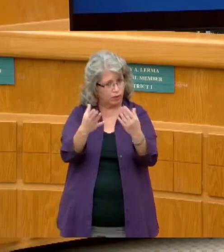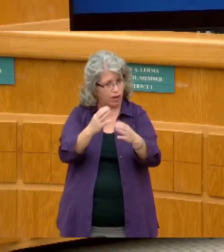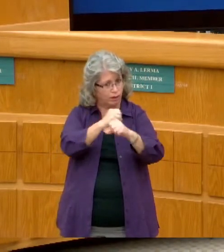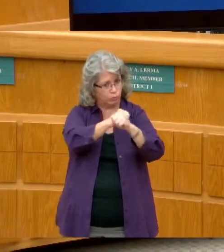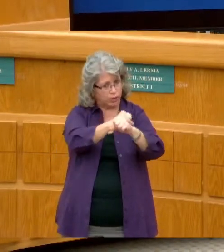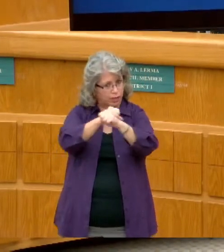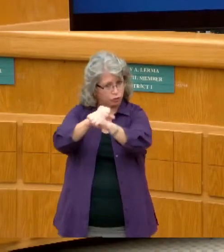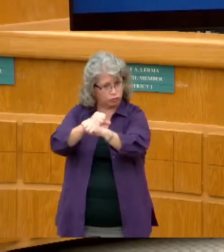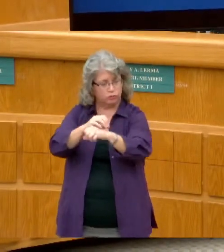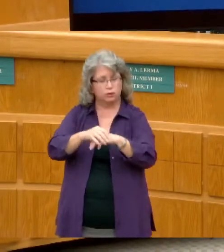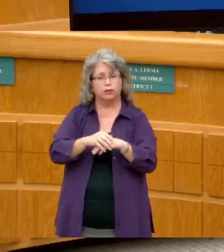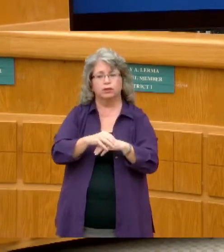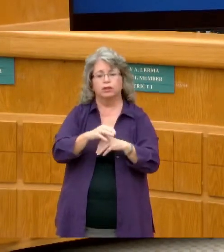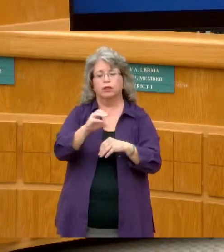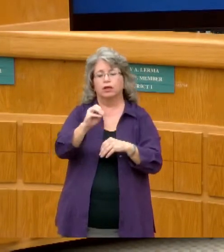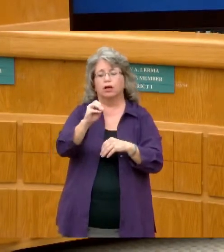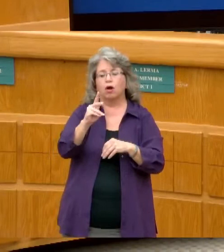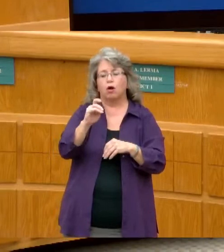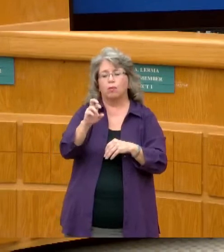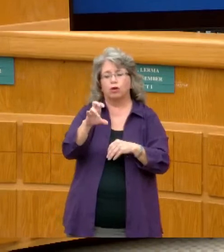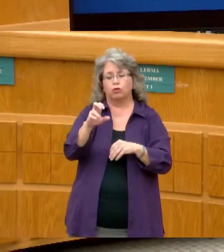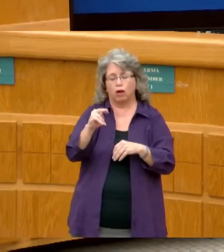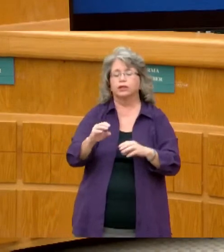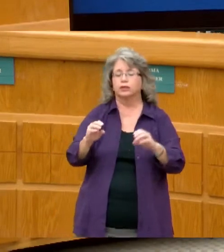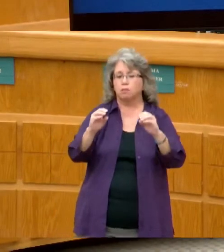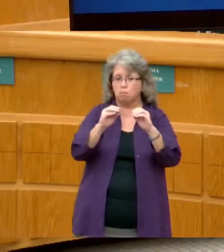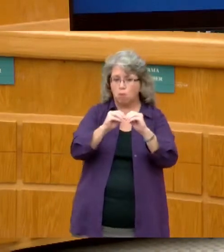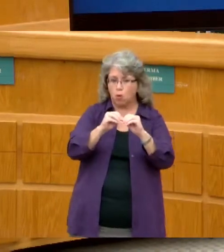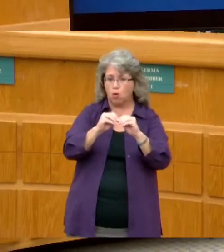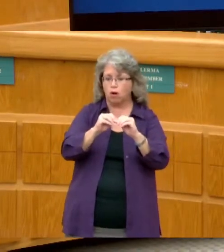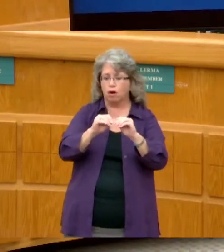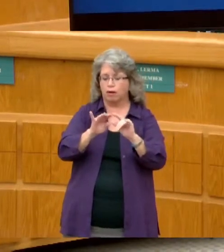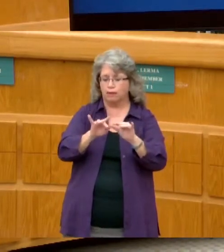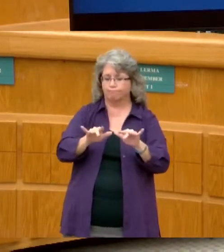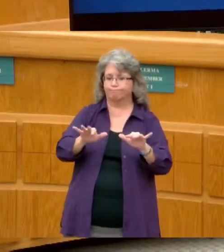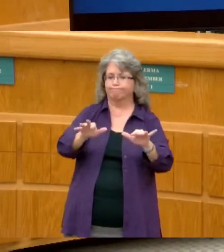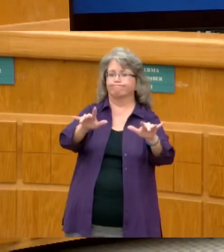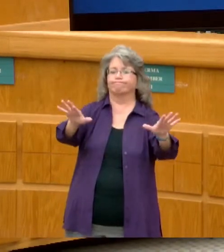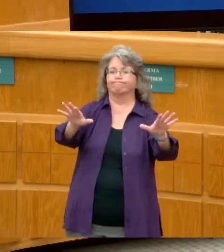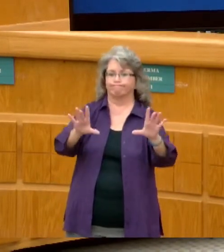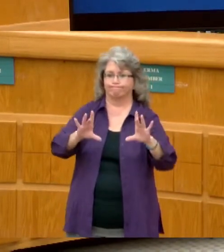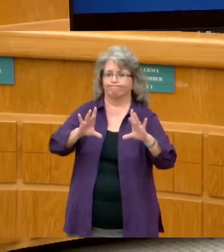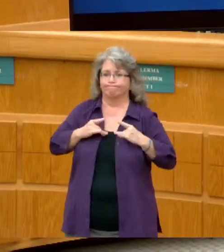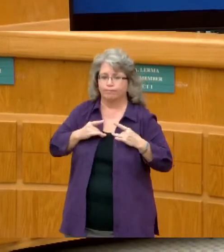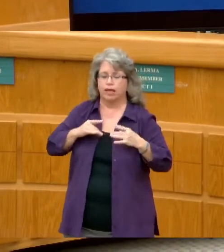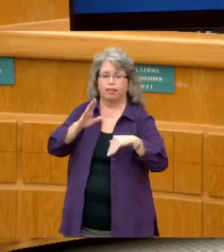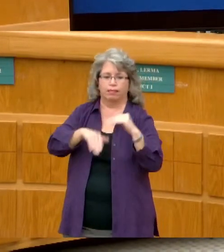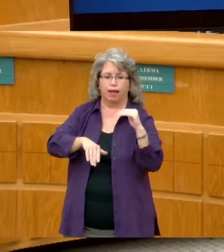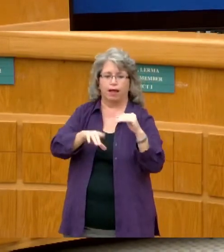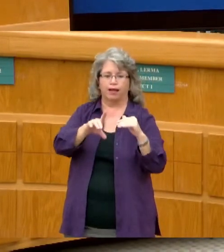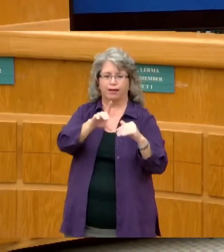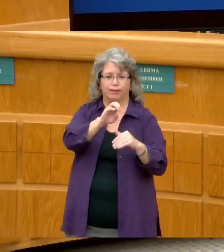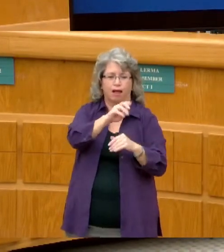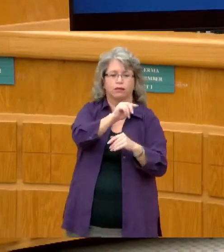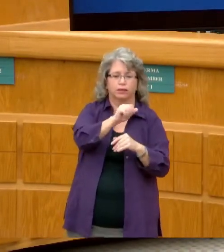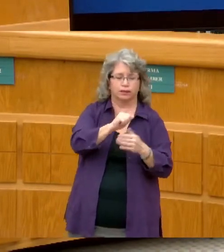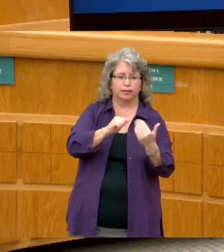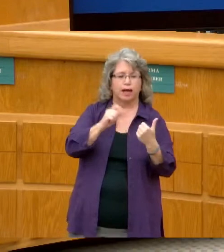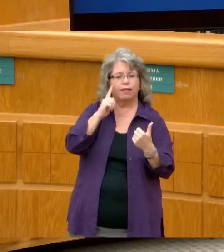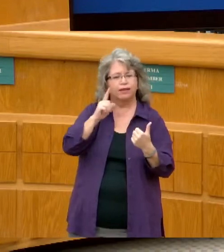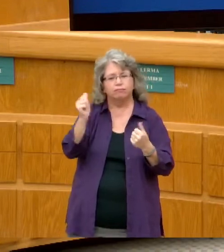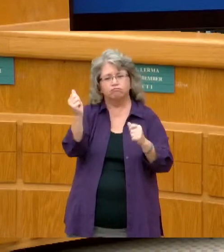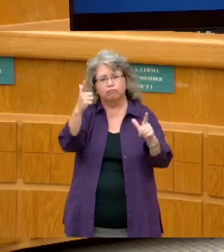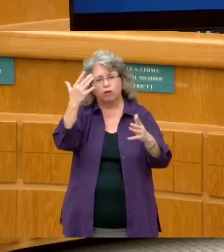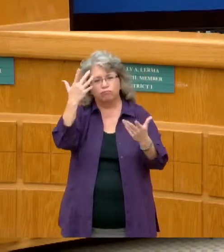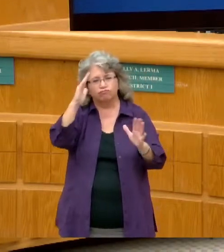is definitely significantly more contagious than the Delta variant. I think everybody knows the Omicron variant